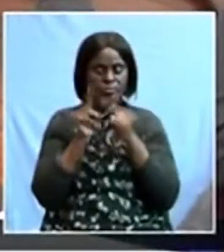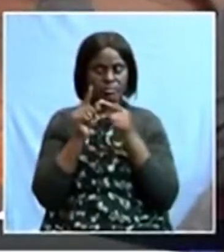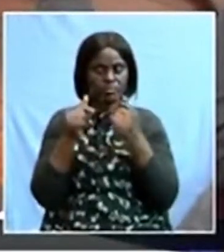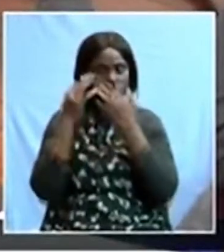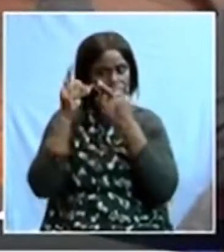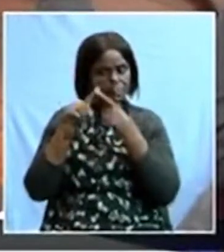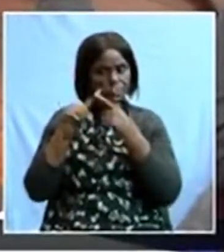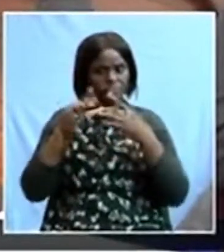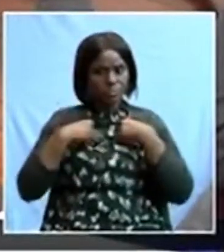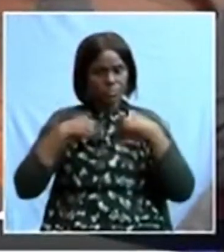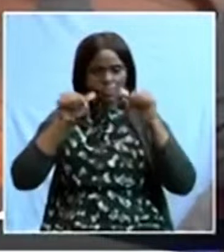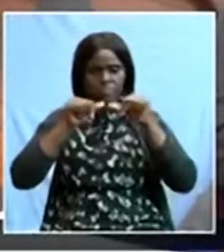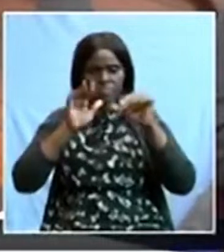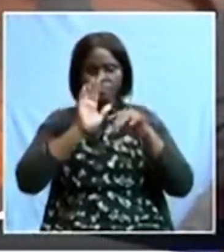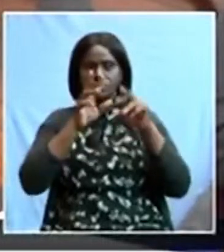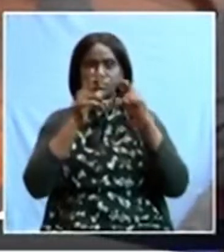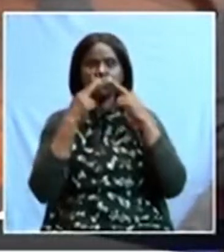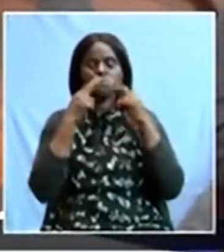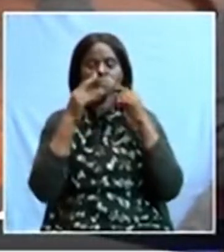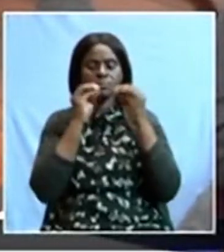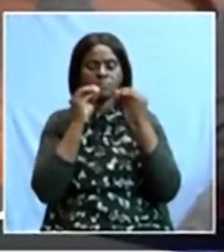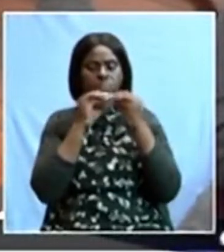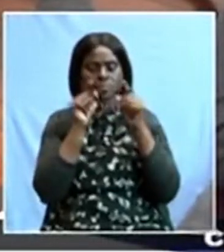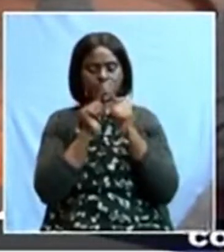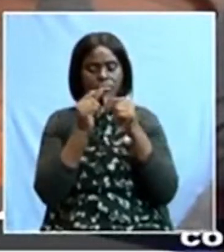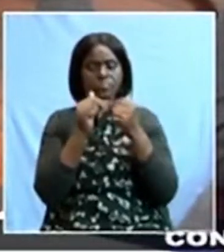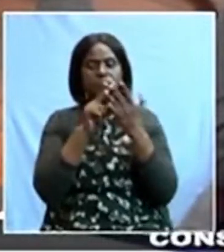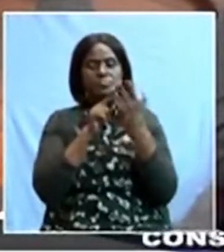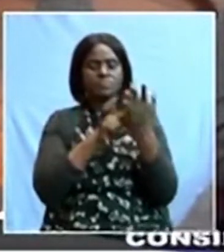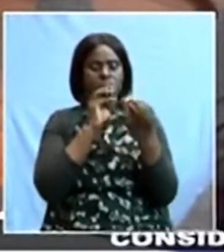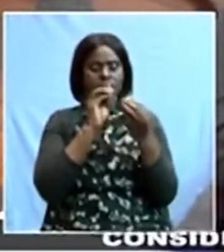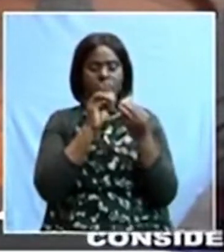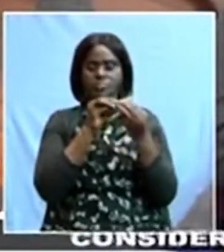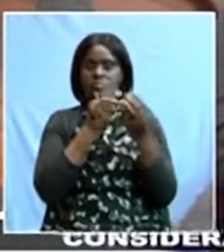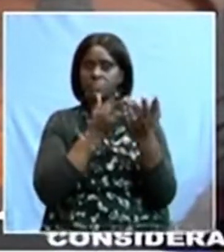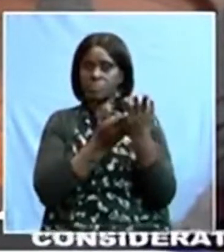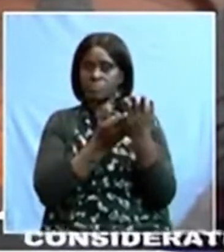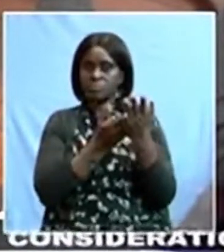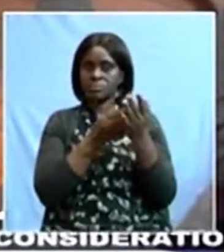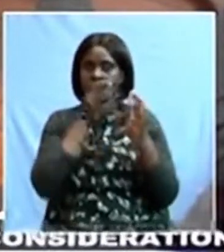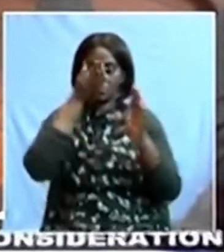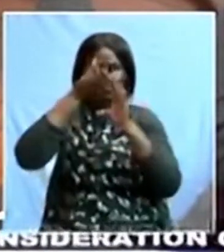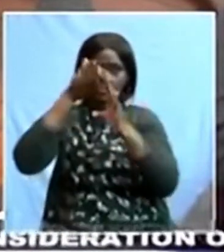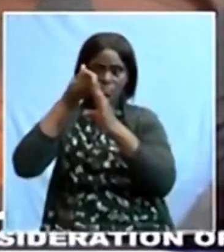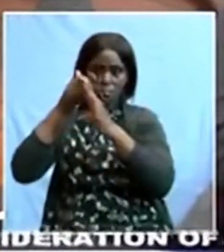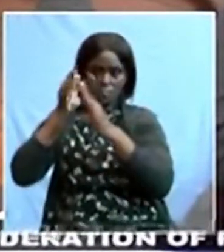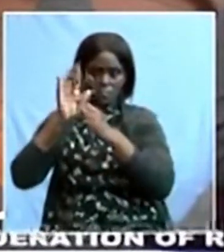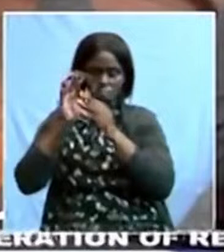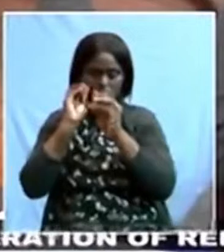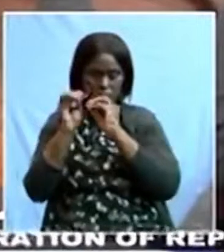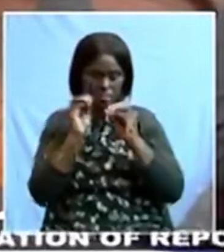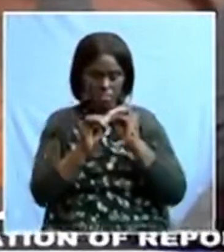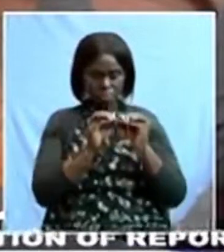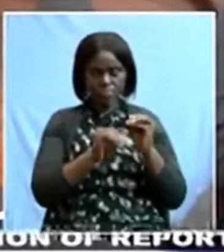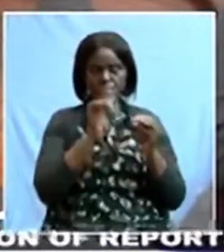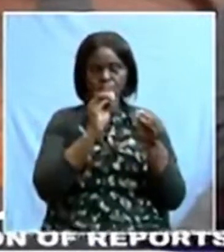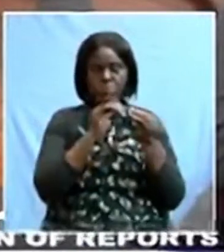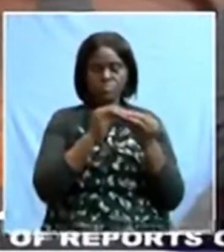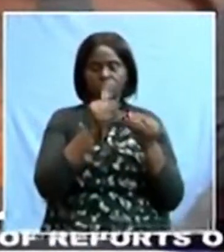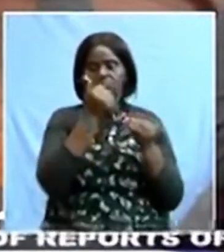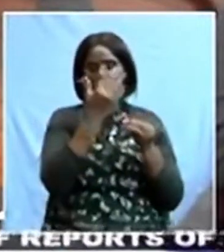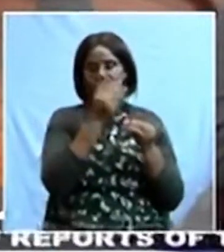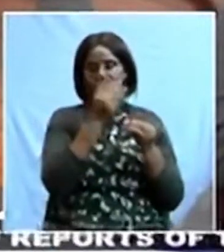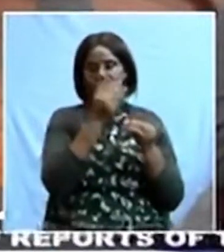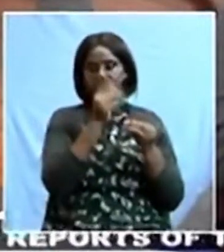to acknowledge the auditor's findings and wishes to report that the target of rehabilitating 15